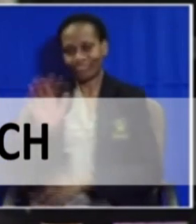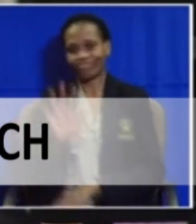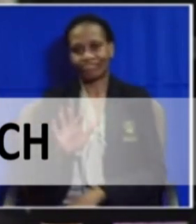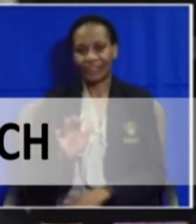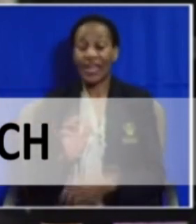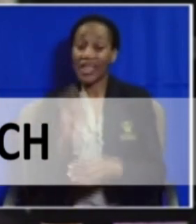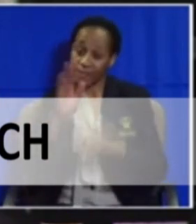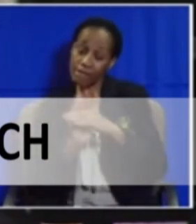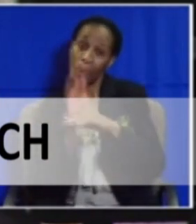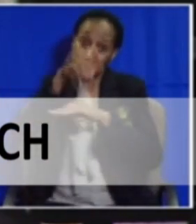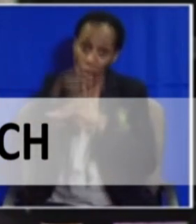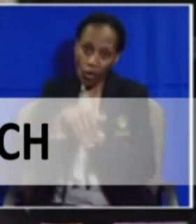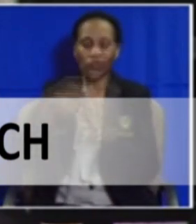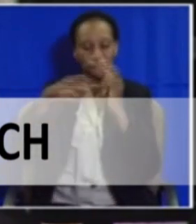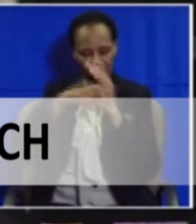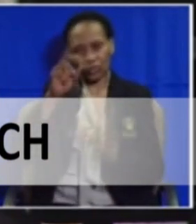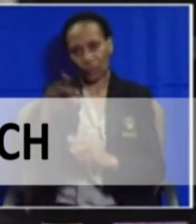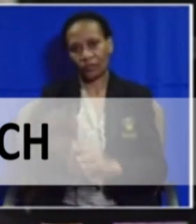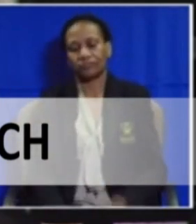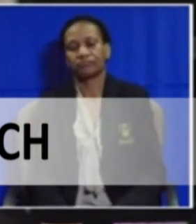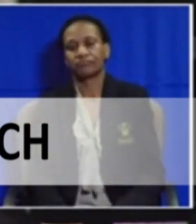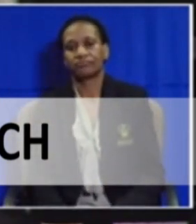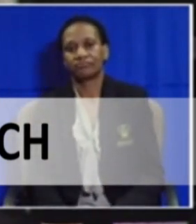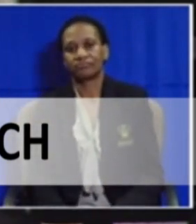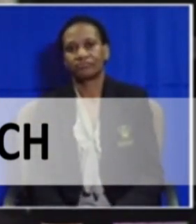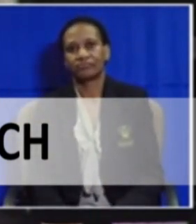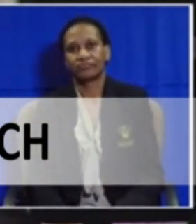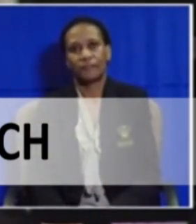Tsho loo nto ke mntana.